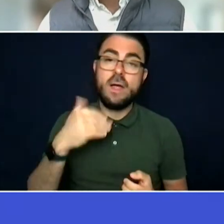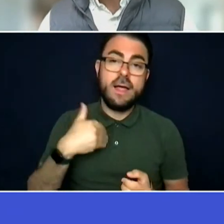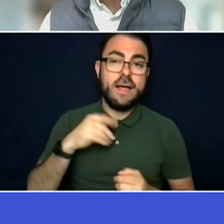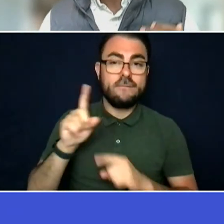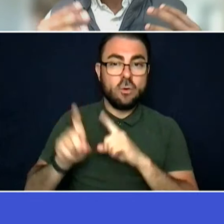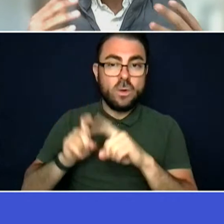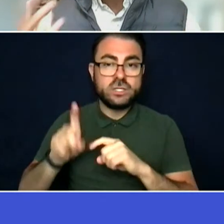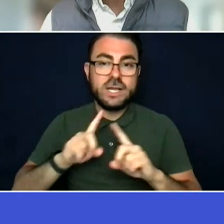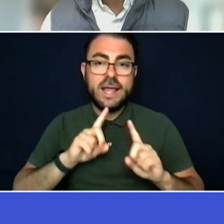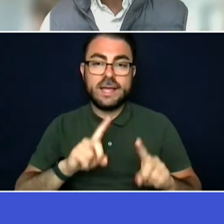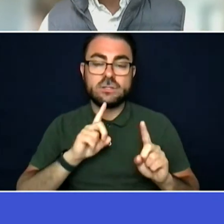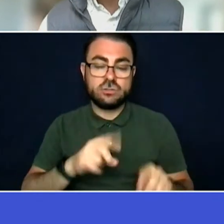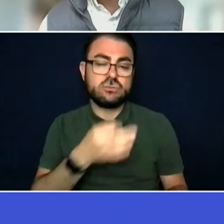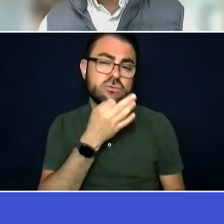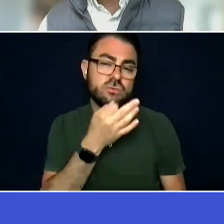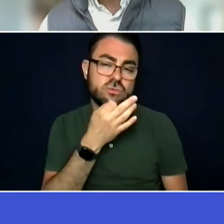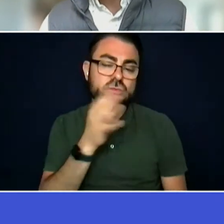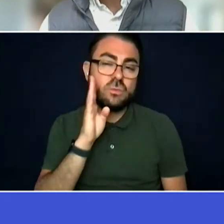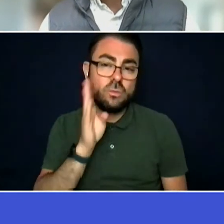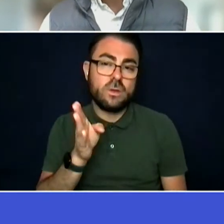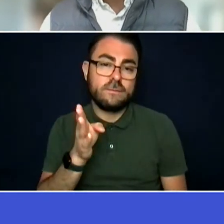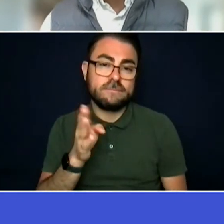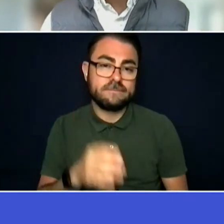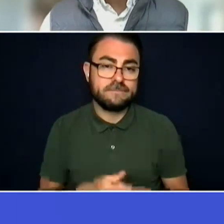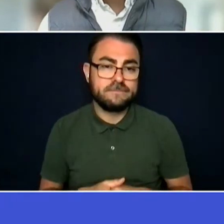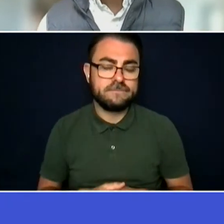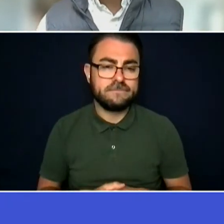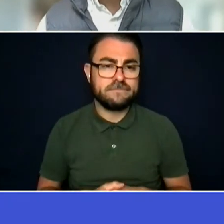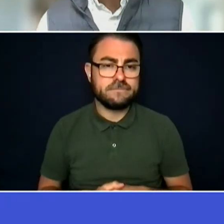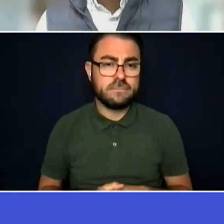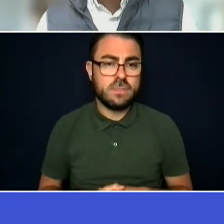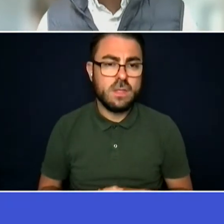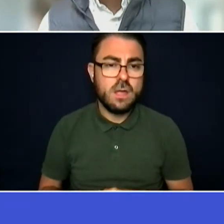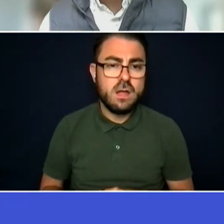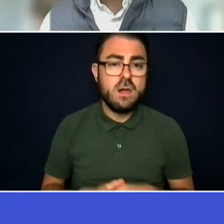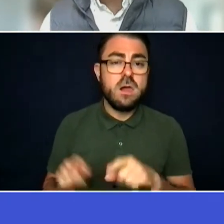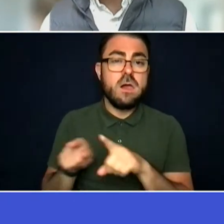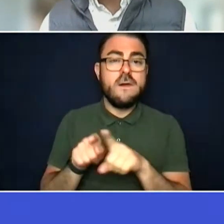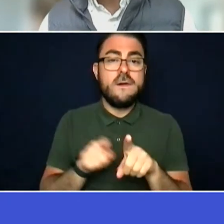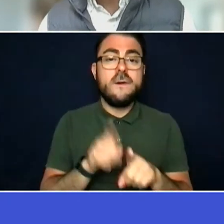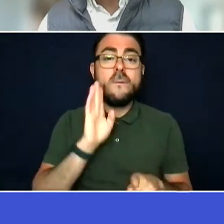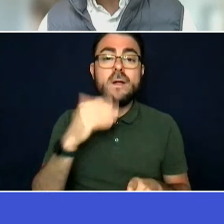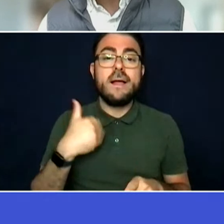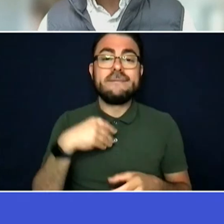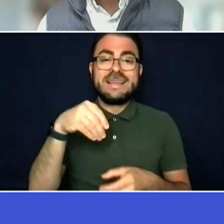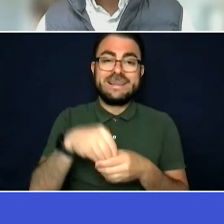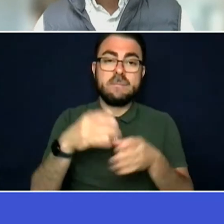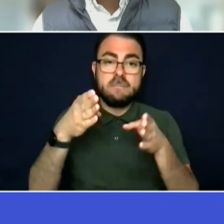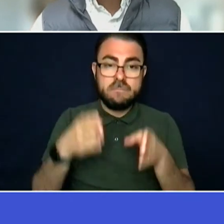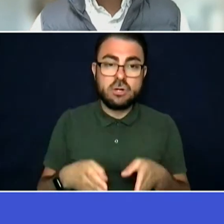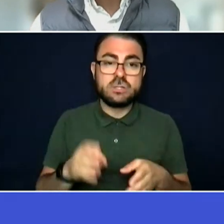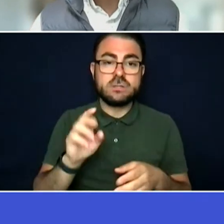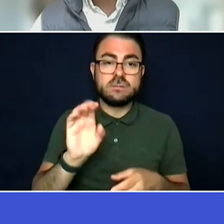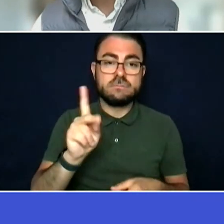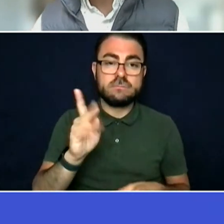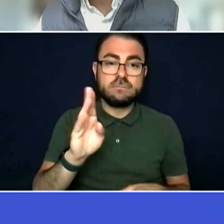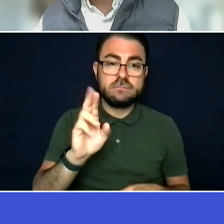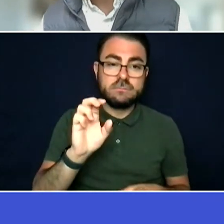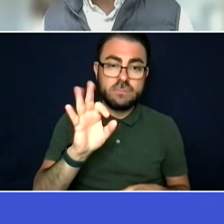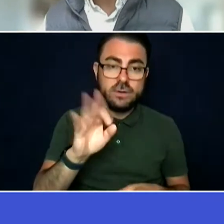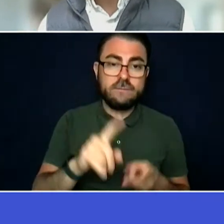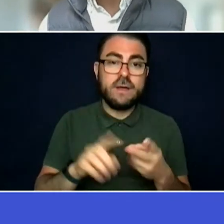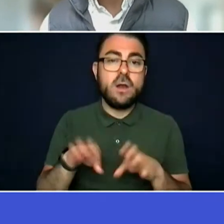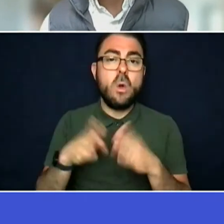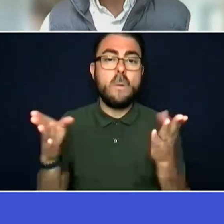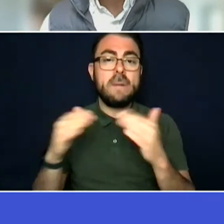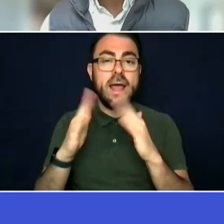on this. But in addition to that, we will have an in-person briefing for the plan and an open house this coming